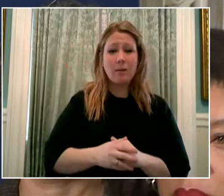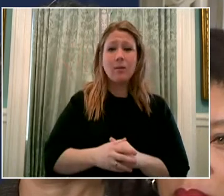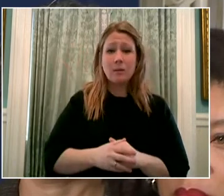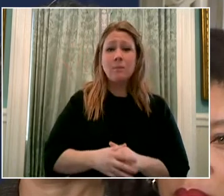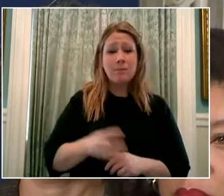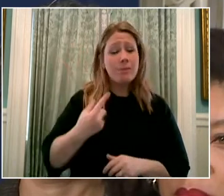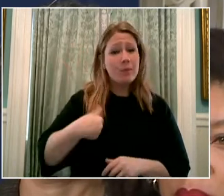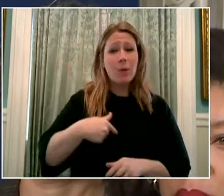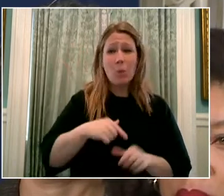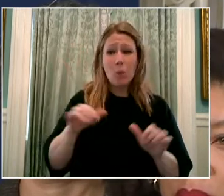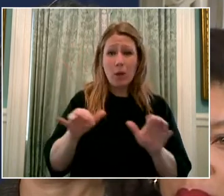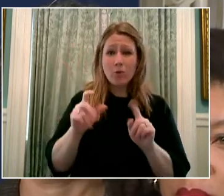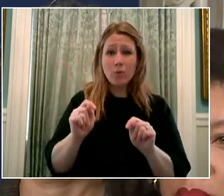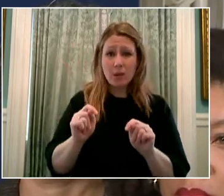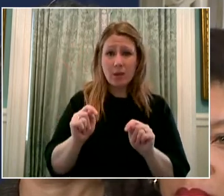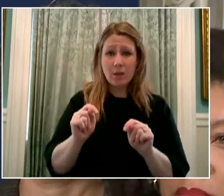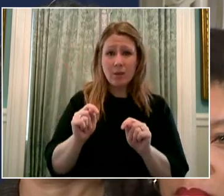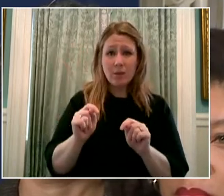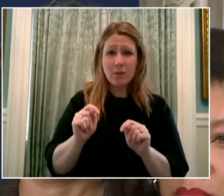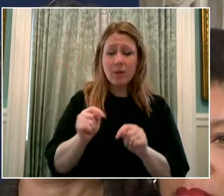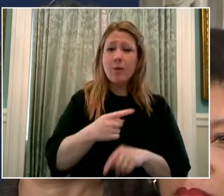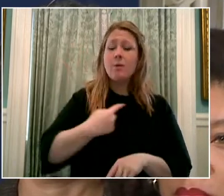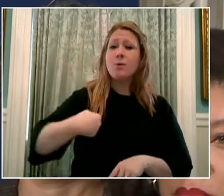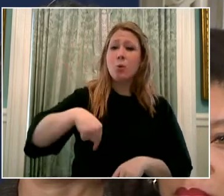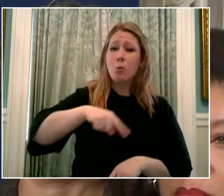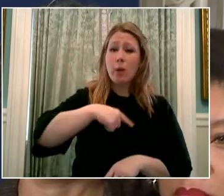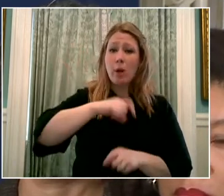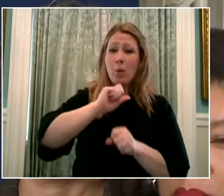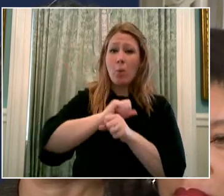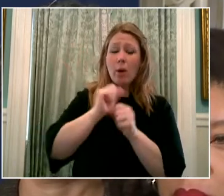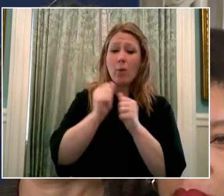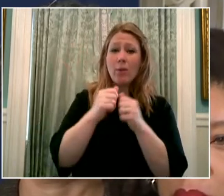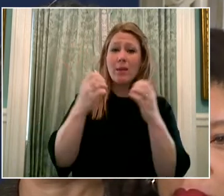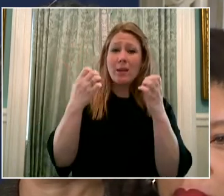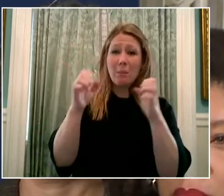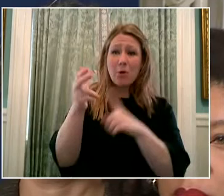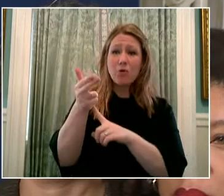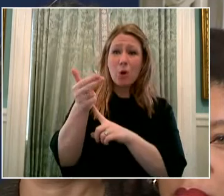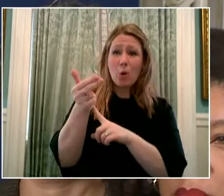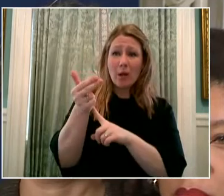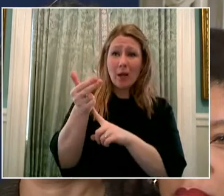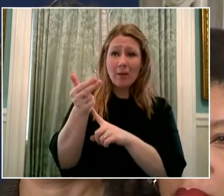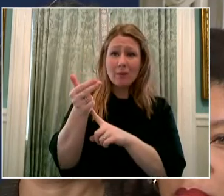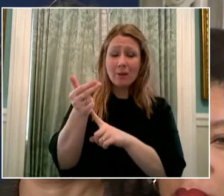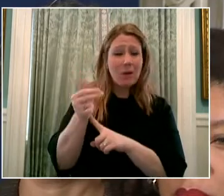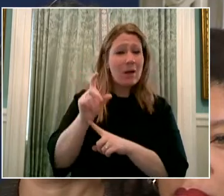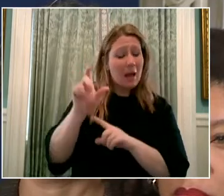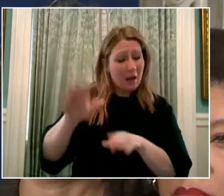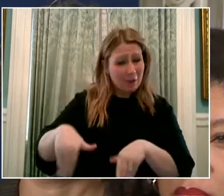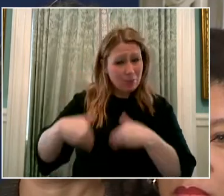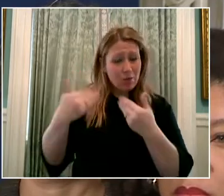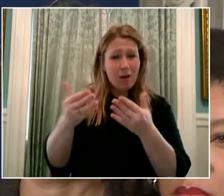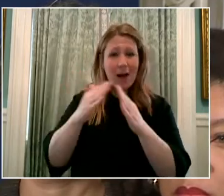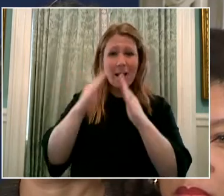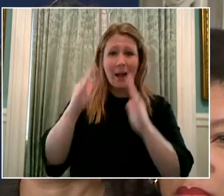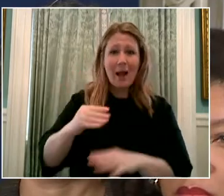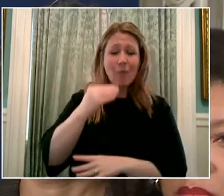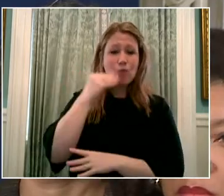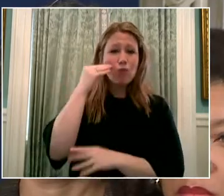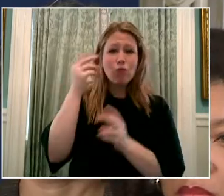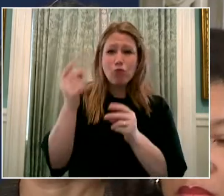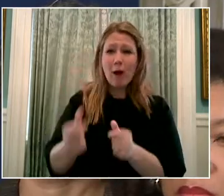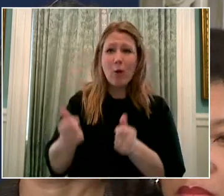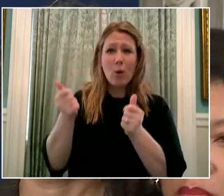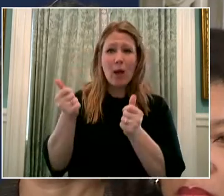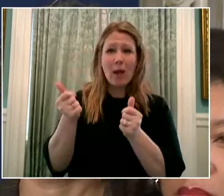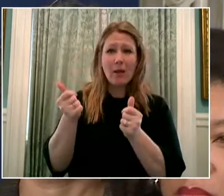with emergency hotels where we have to get people housed right away. That's a different scenario of having 2